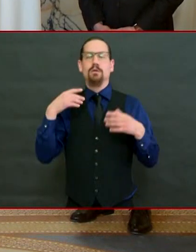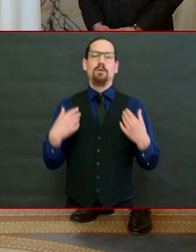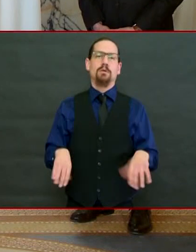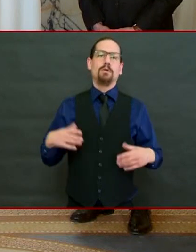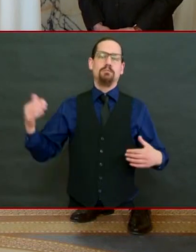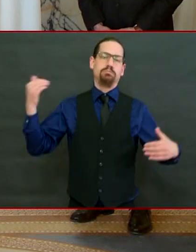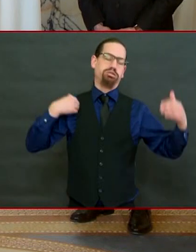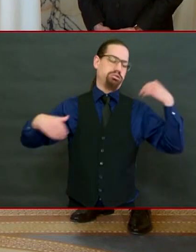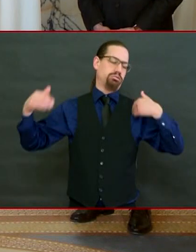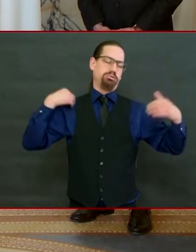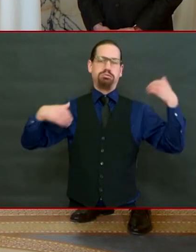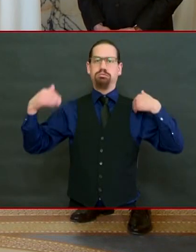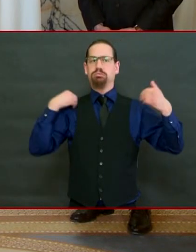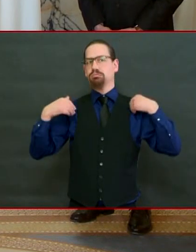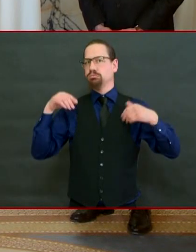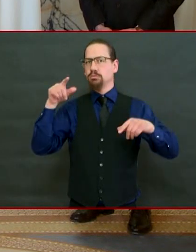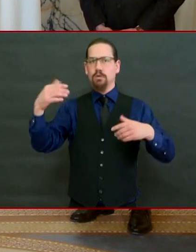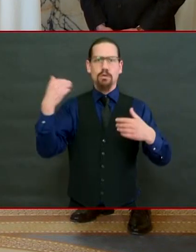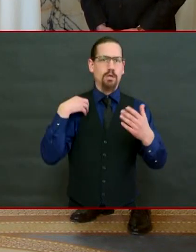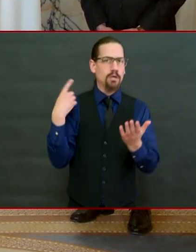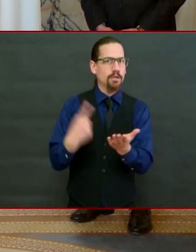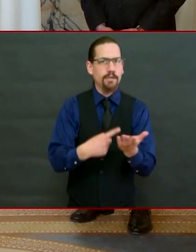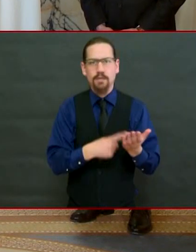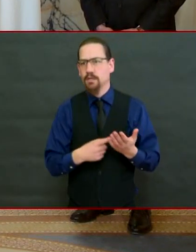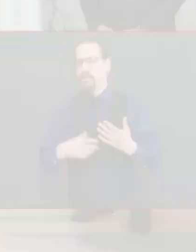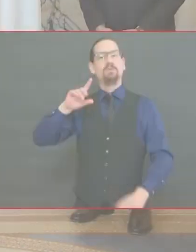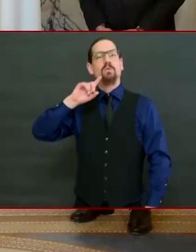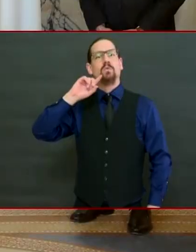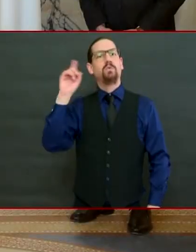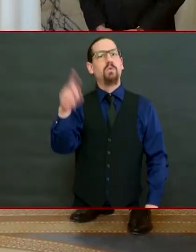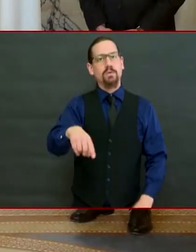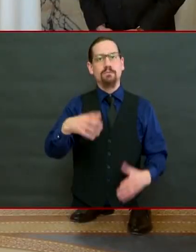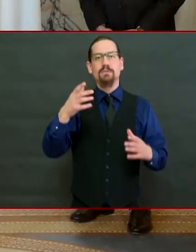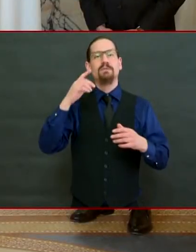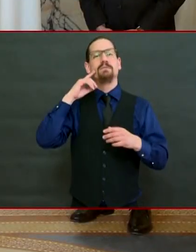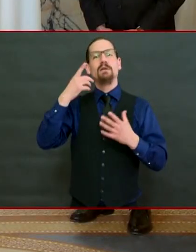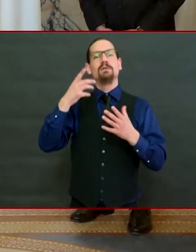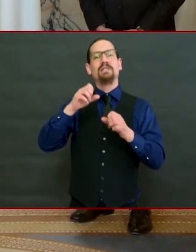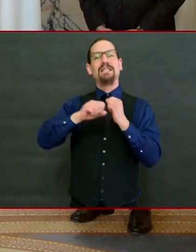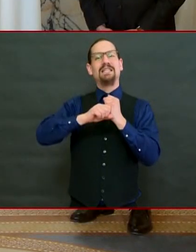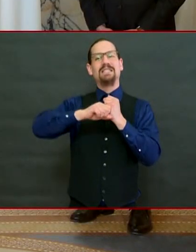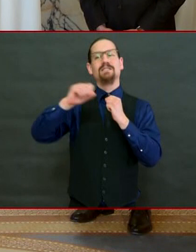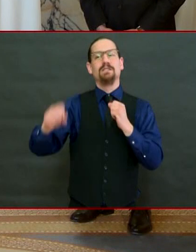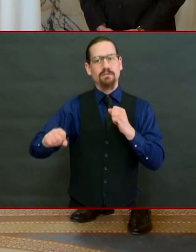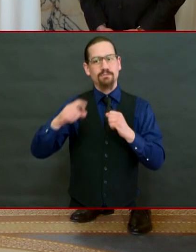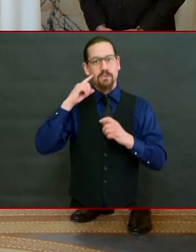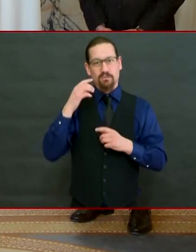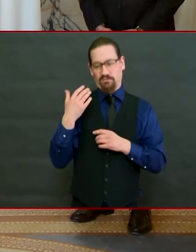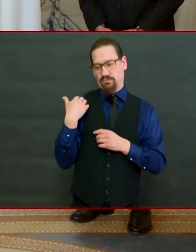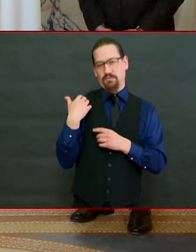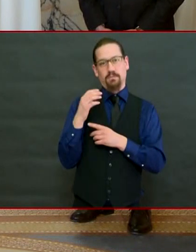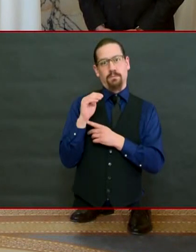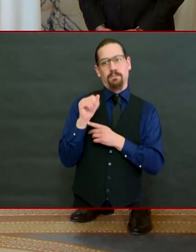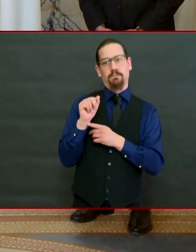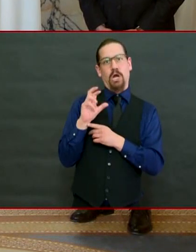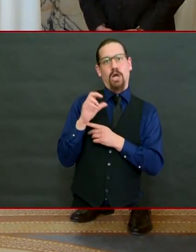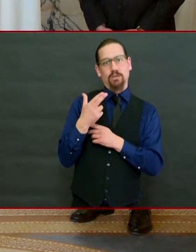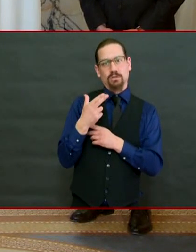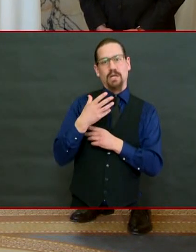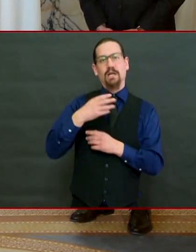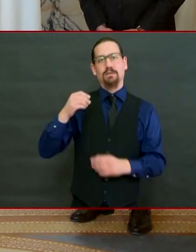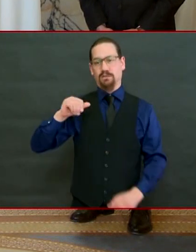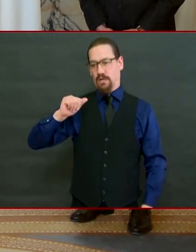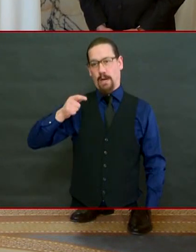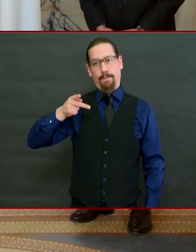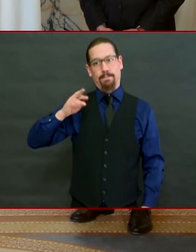with expirations in the months of March and April. Now that we're also giving 90-day